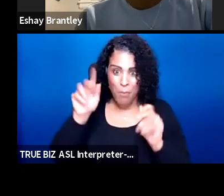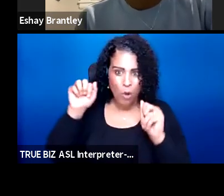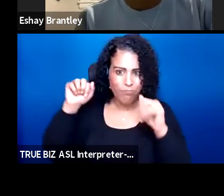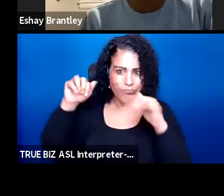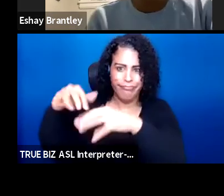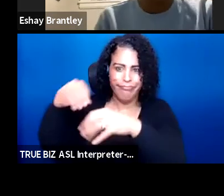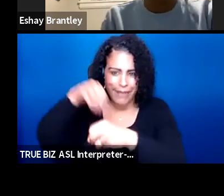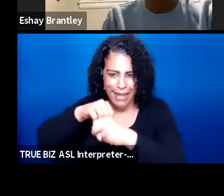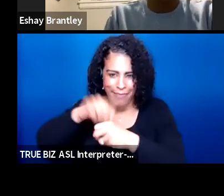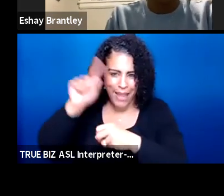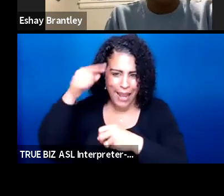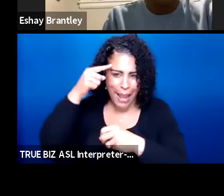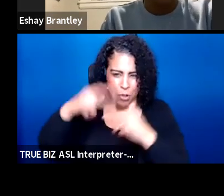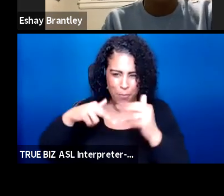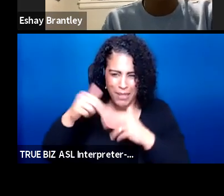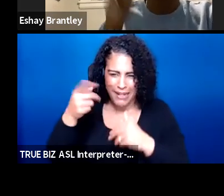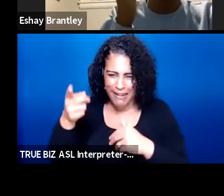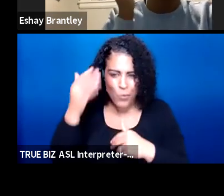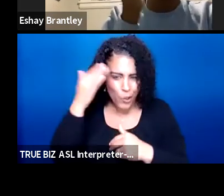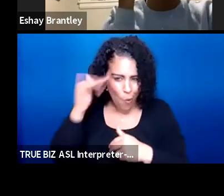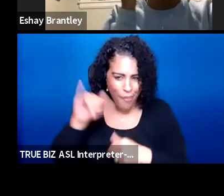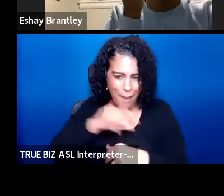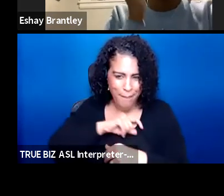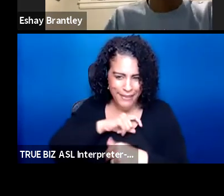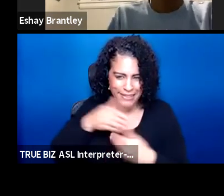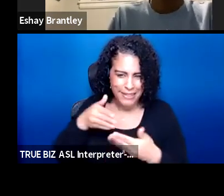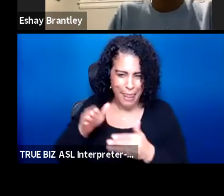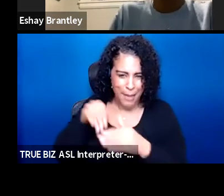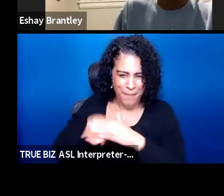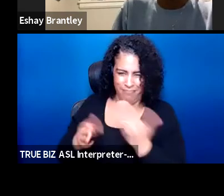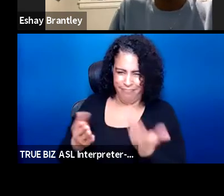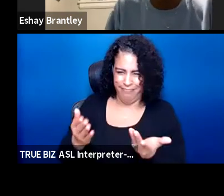anyway, because how they get in there in the first place. Anyway,